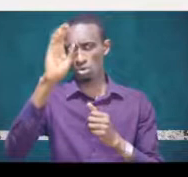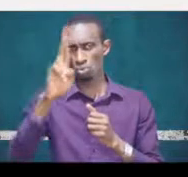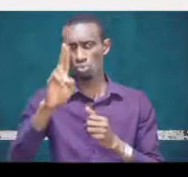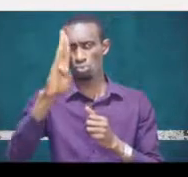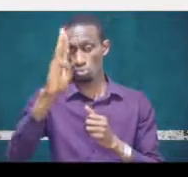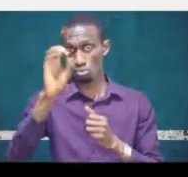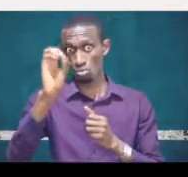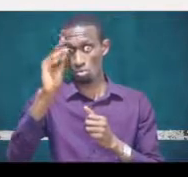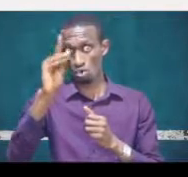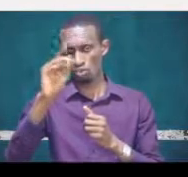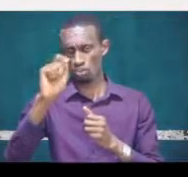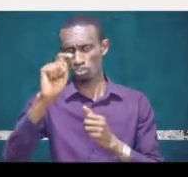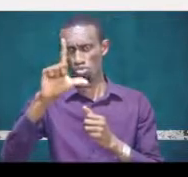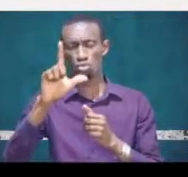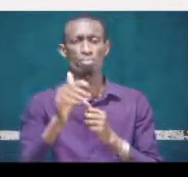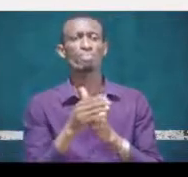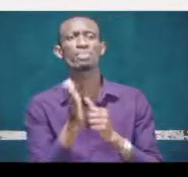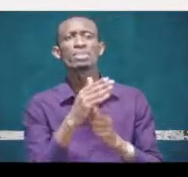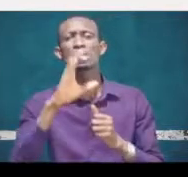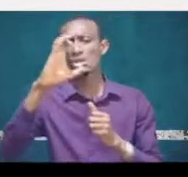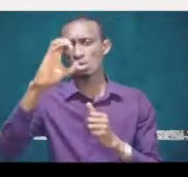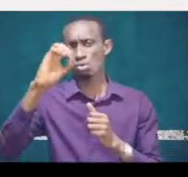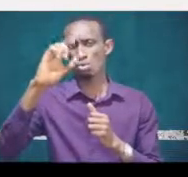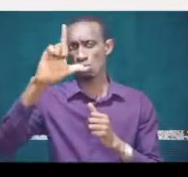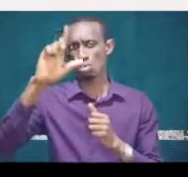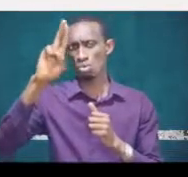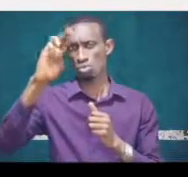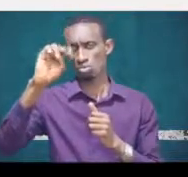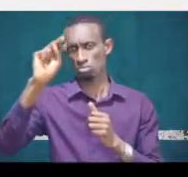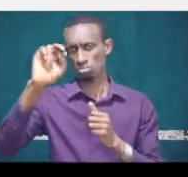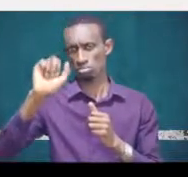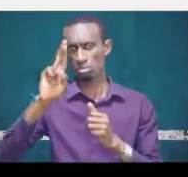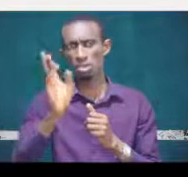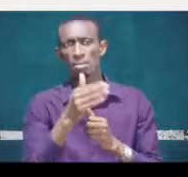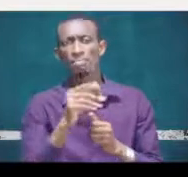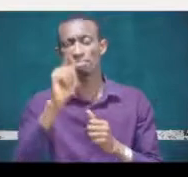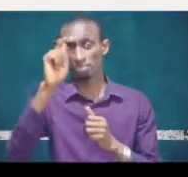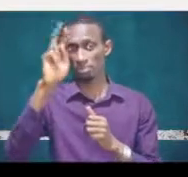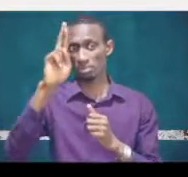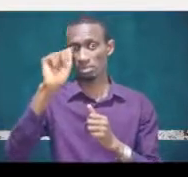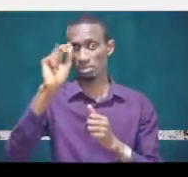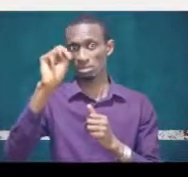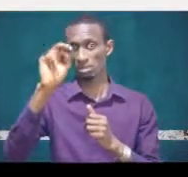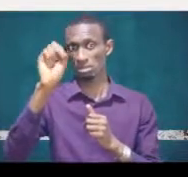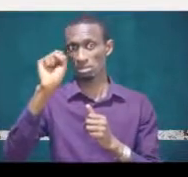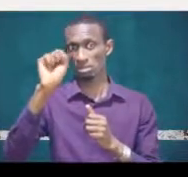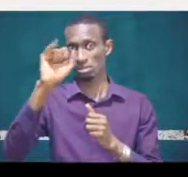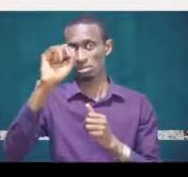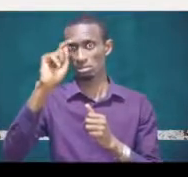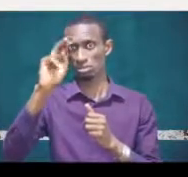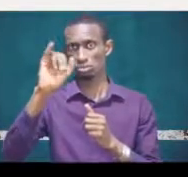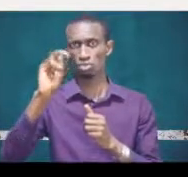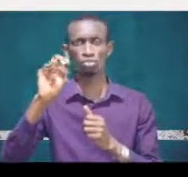columnar epithelium, stratified transition epithelium. When it comes to squamous, we have what we